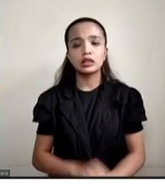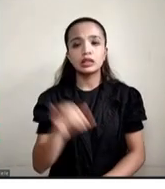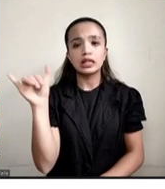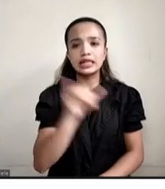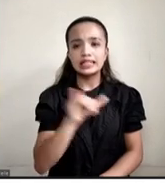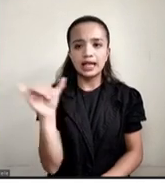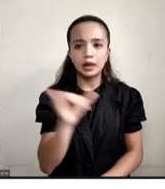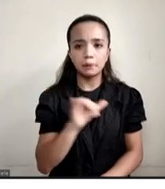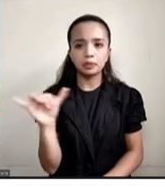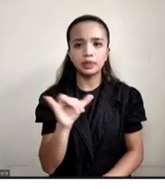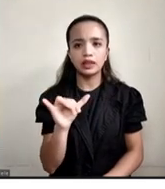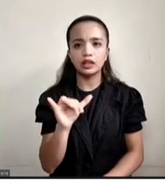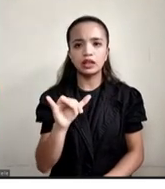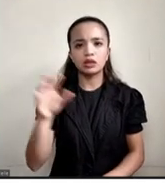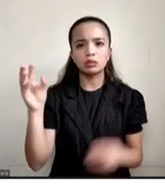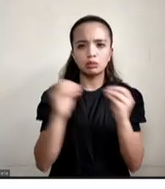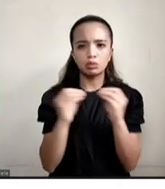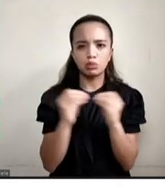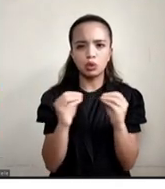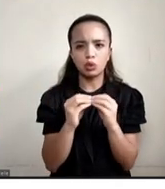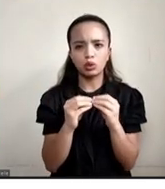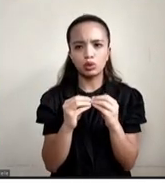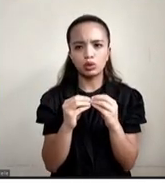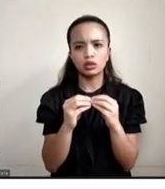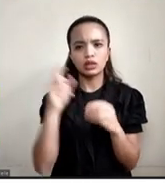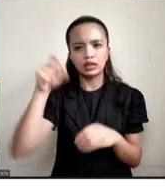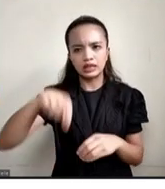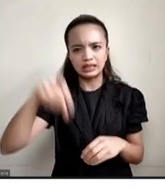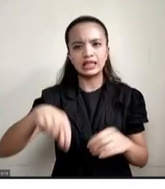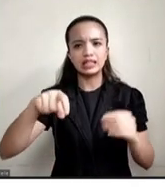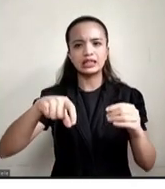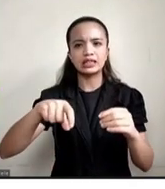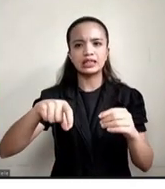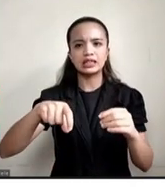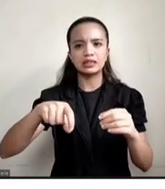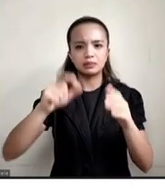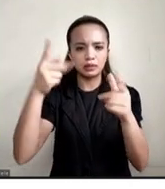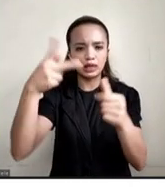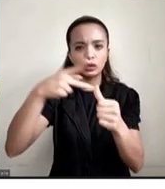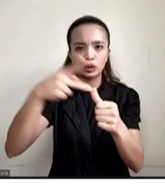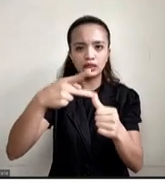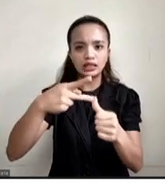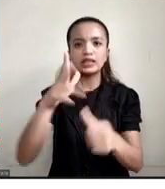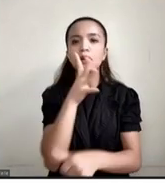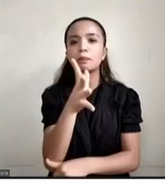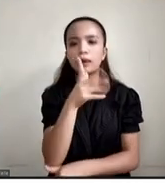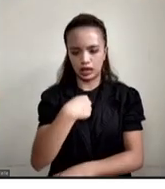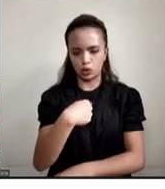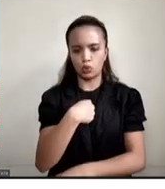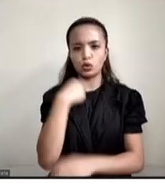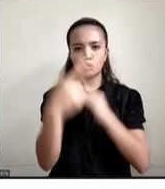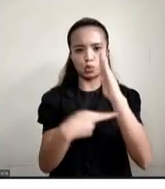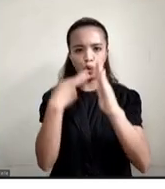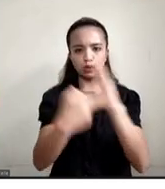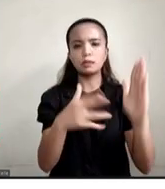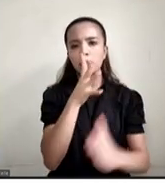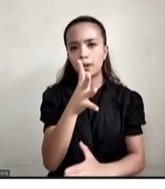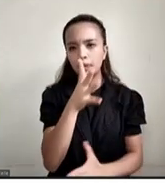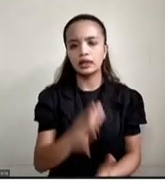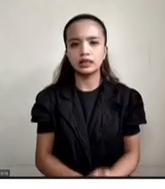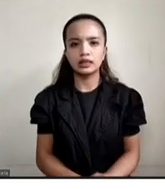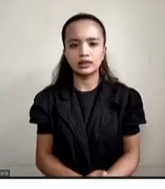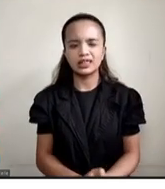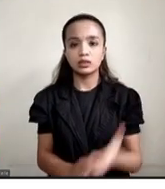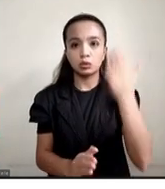mas nangibabaw yung I need to be a mother first at this point. Kasi yung you know